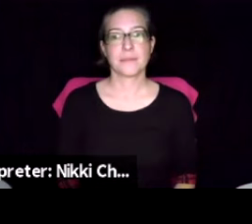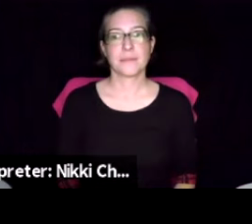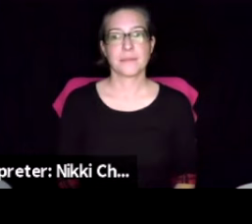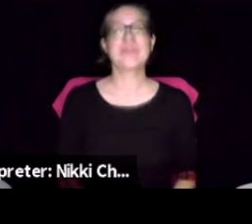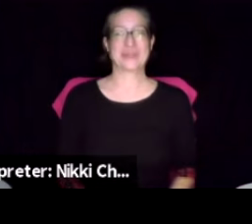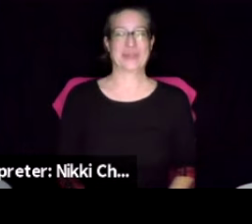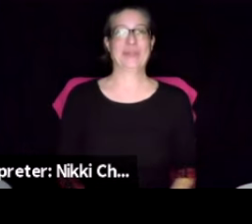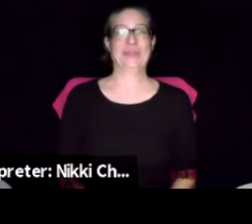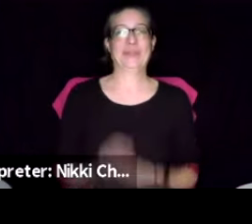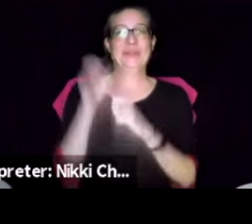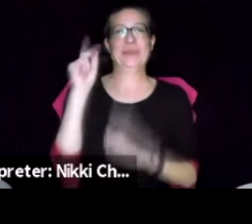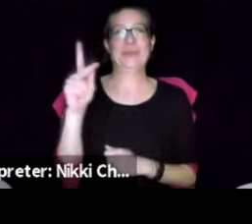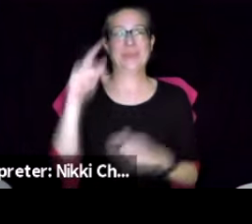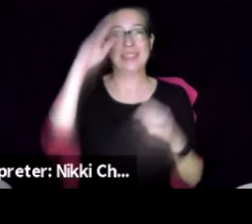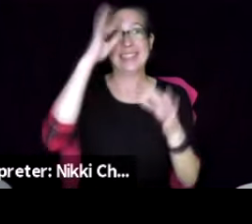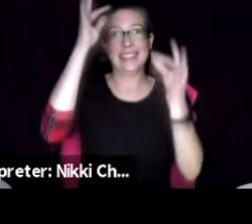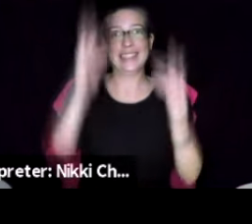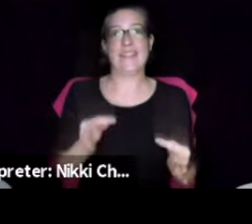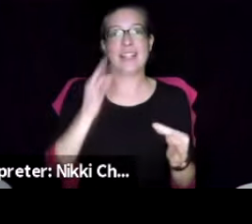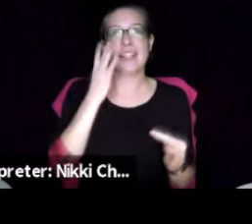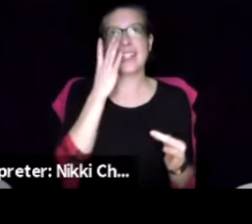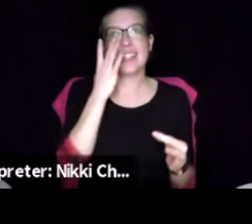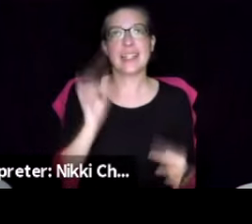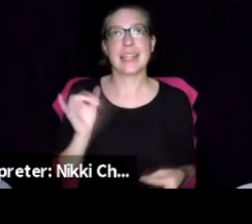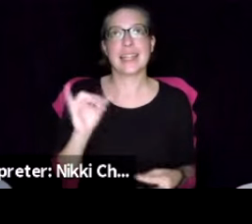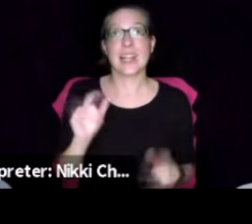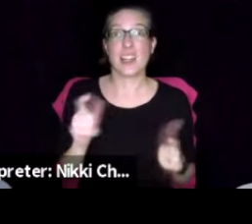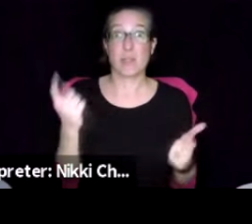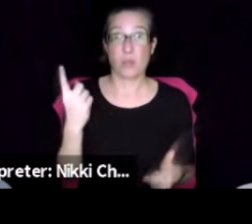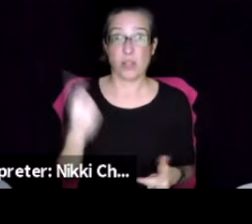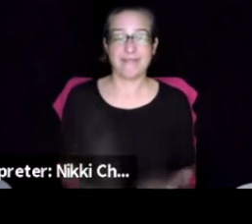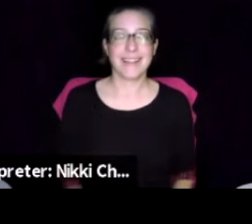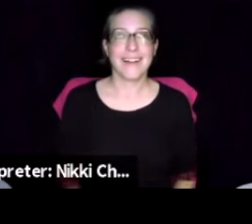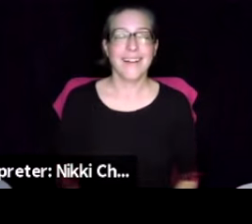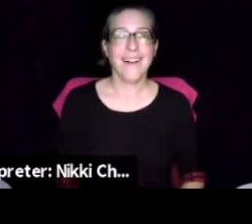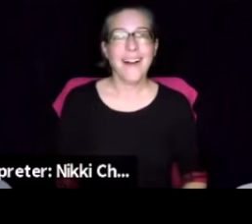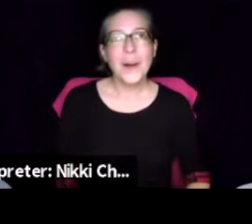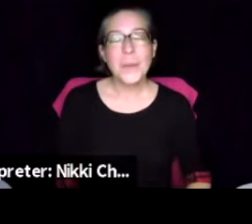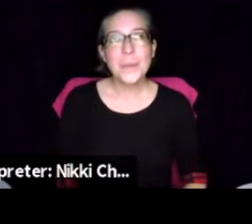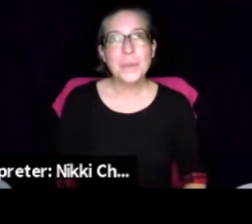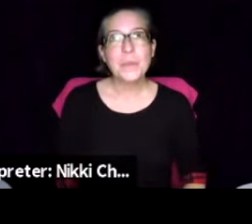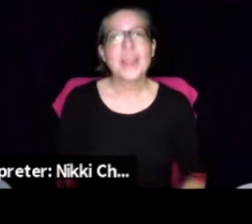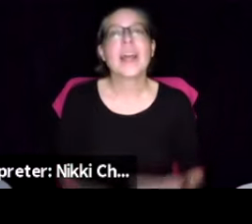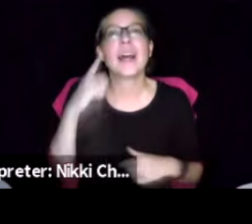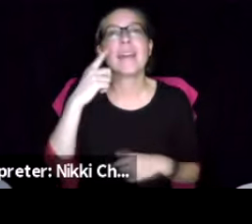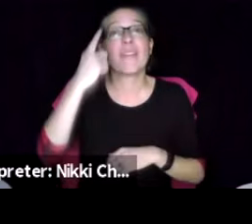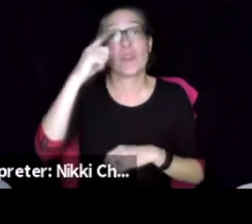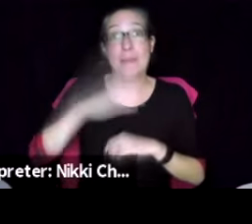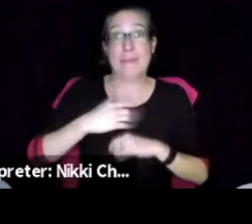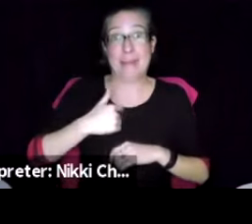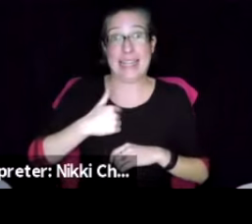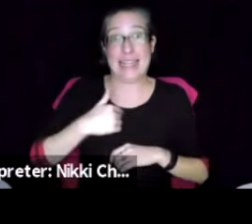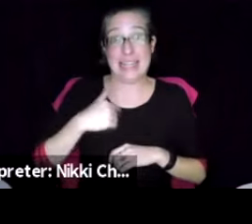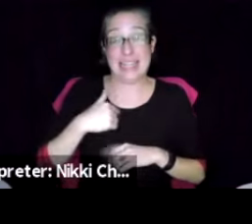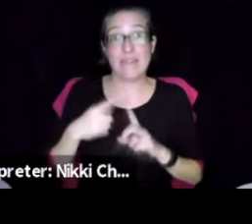Okay, this is definitely like a big one. I think, at least for me, like from the perspective of a